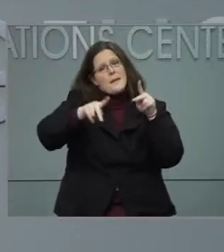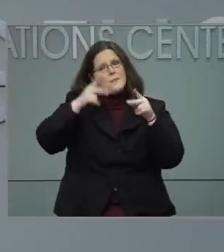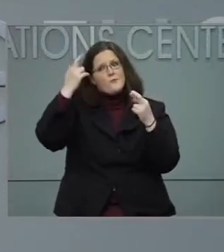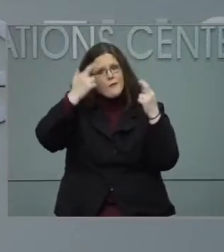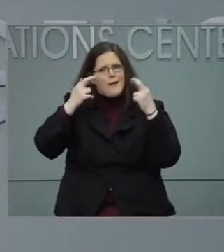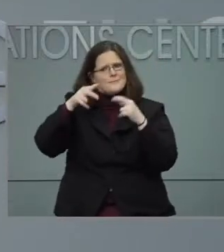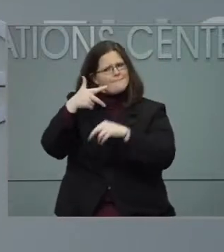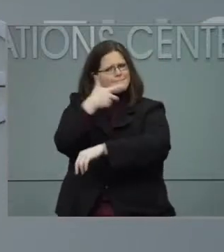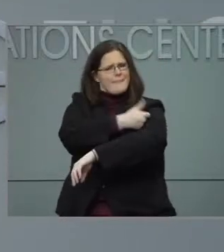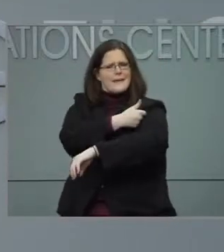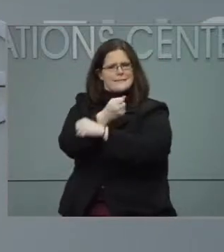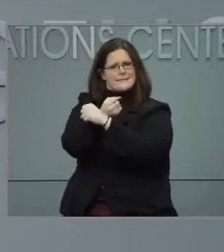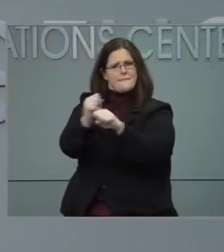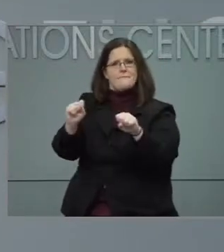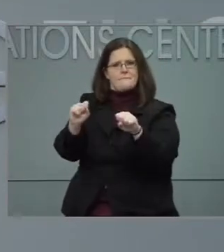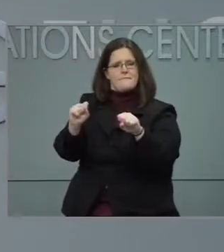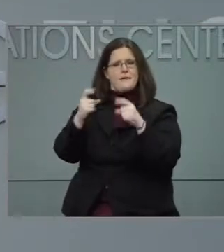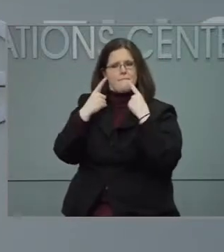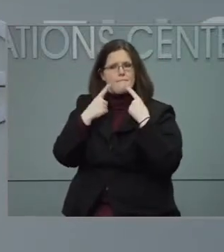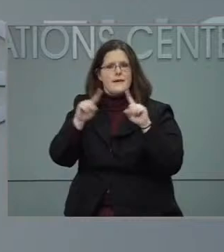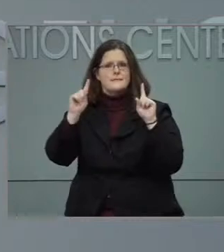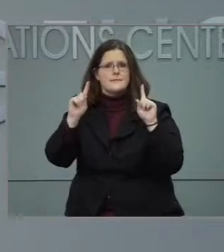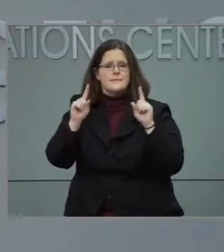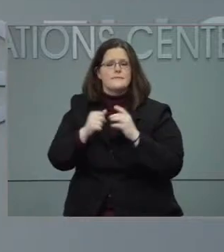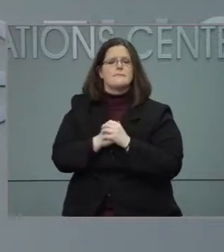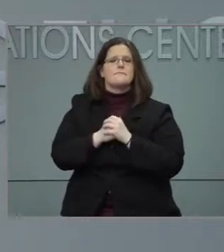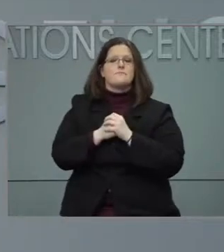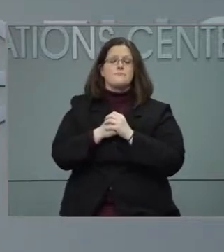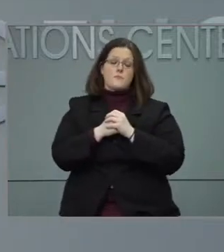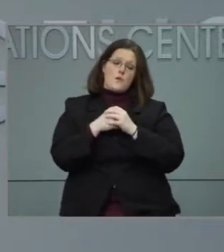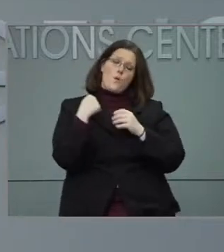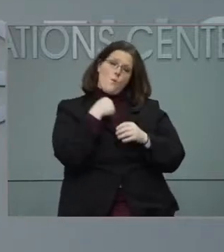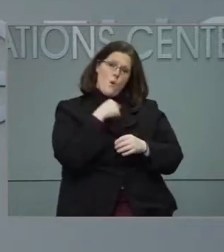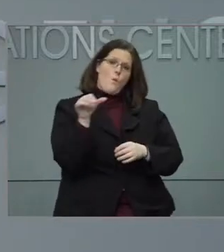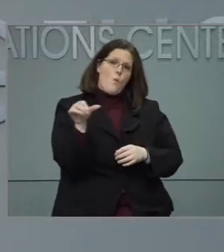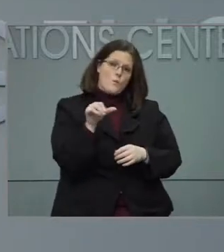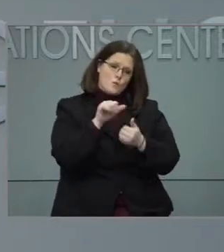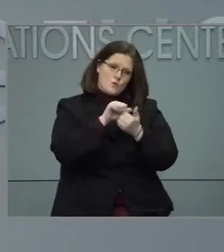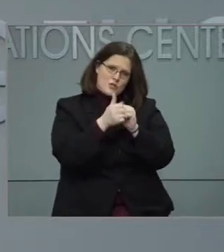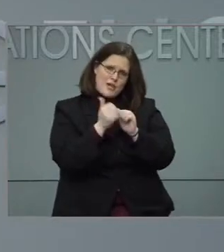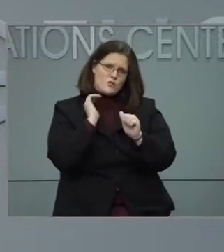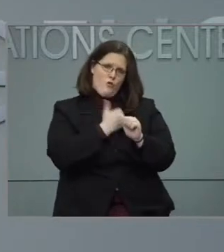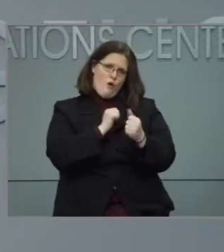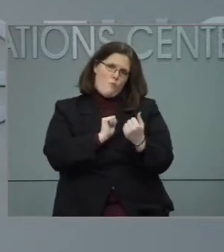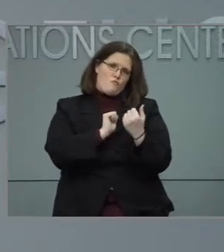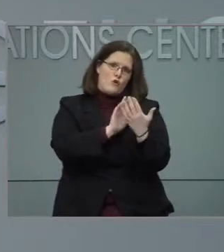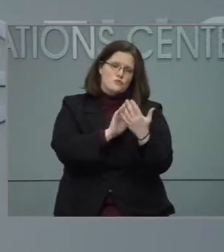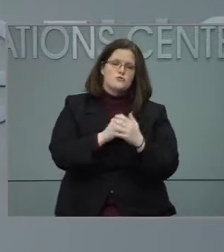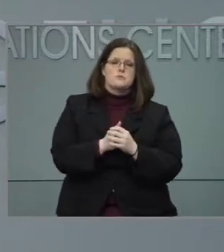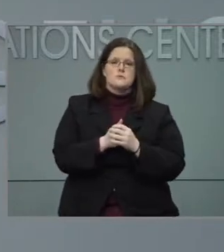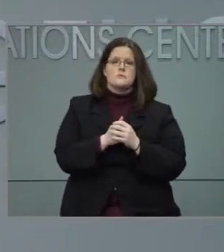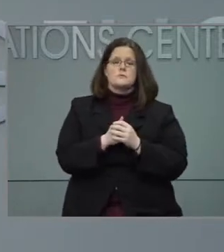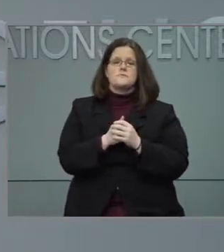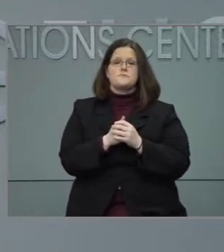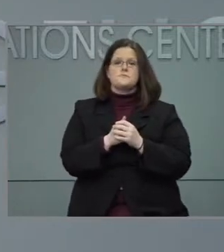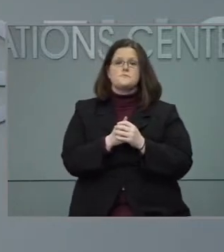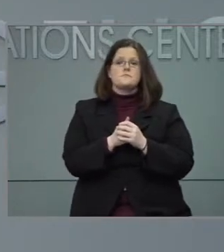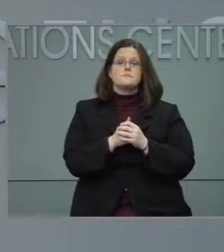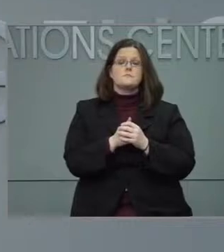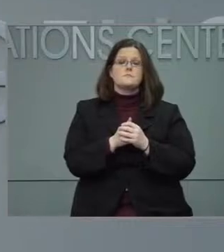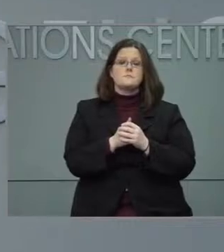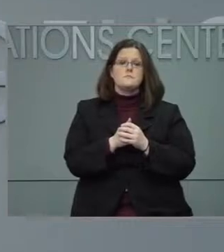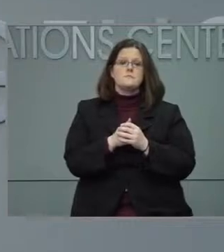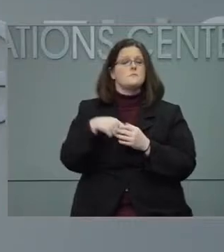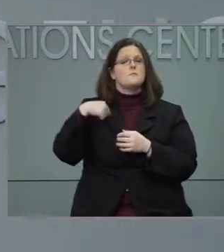And what I would say is we're also changing the way in which we want to approach folks. No longer are we thinking about